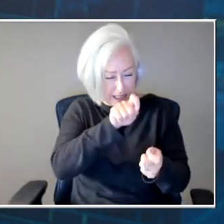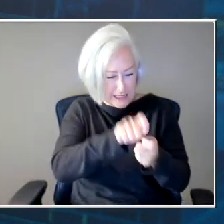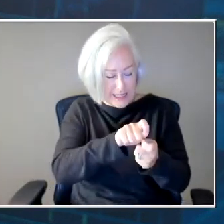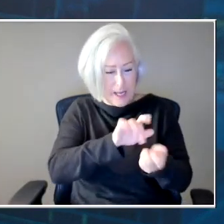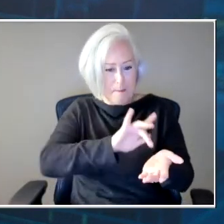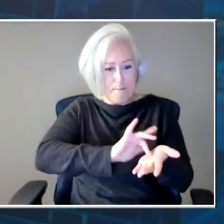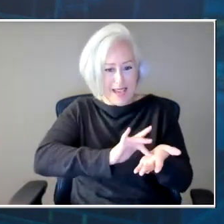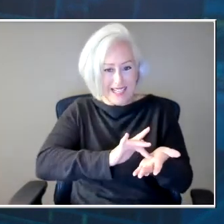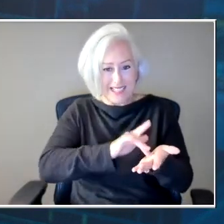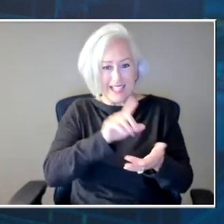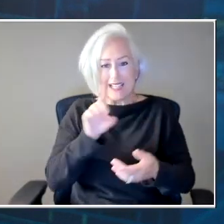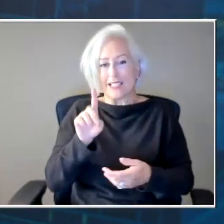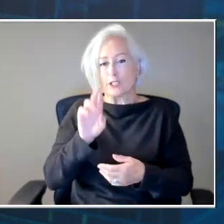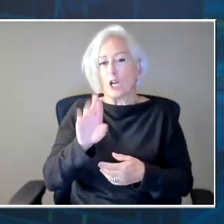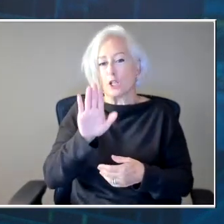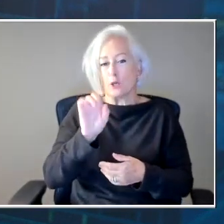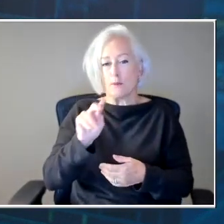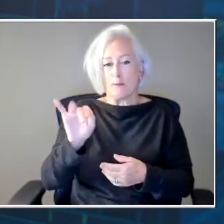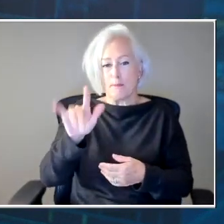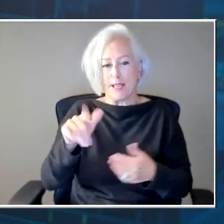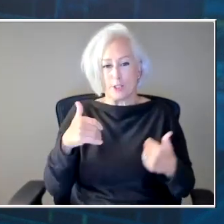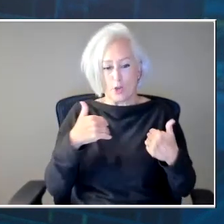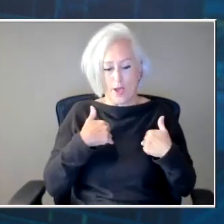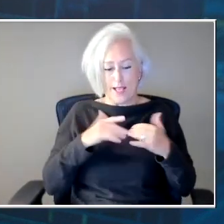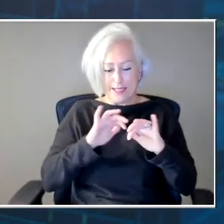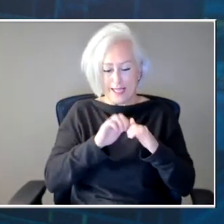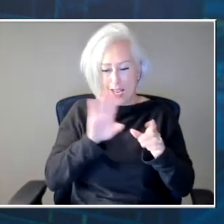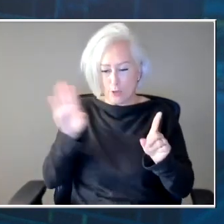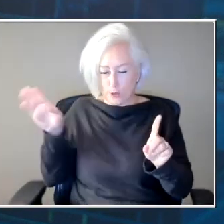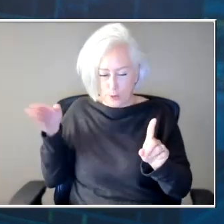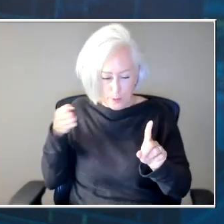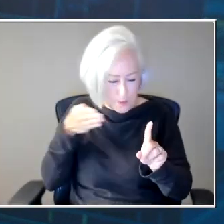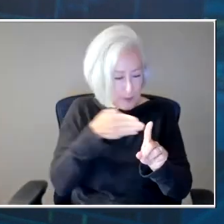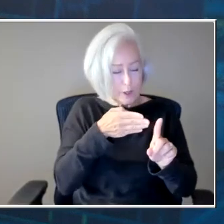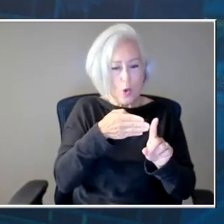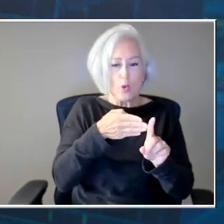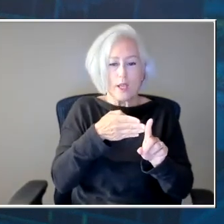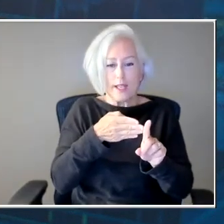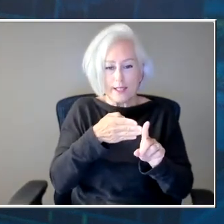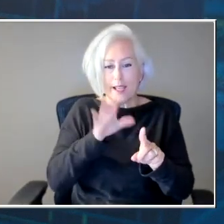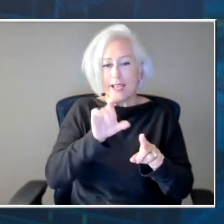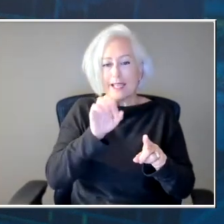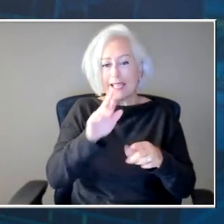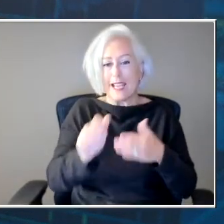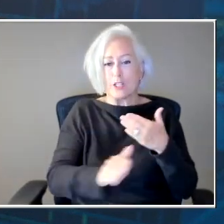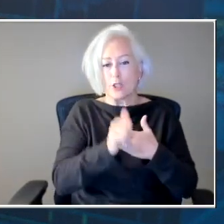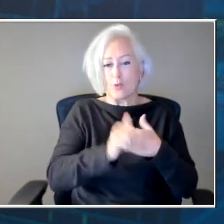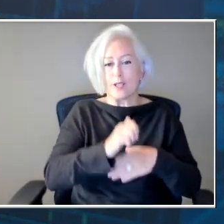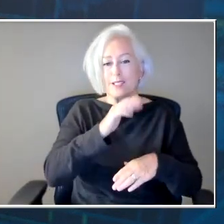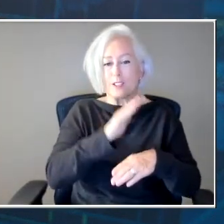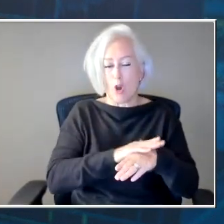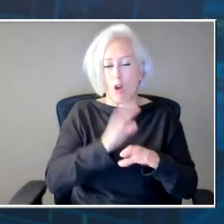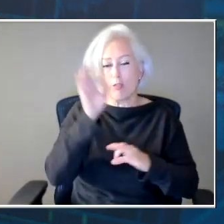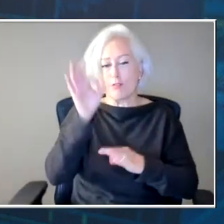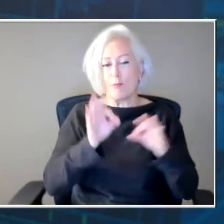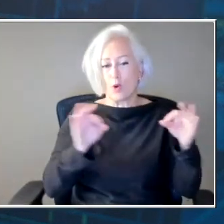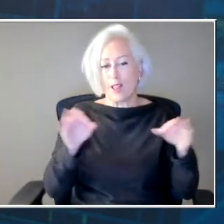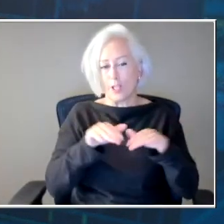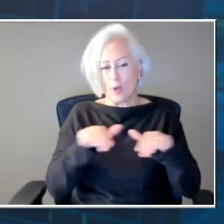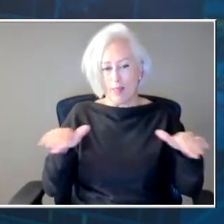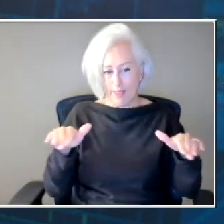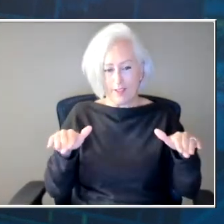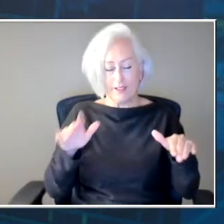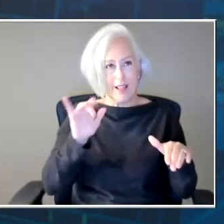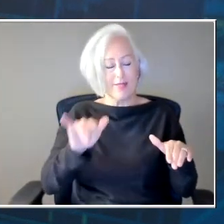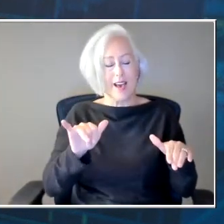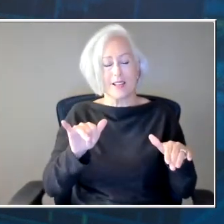in with thinking about how we can target cancer risk at the molecular level is absolutely fascinating. And that's part of the reason why I've been really